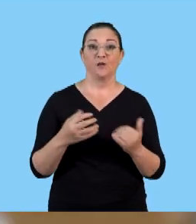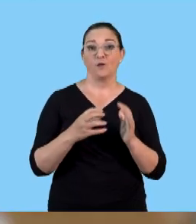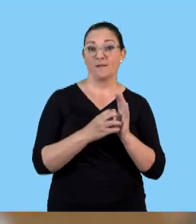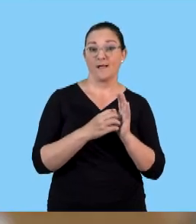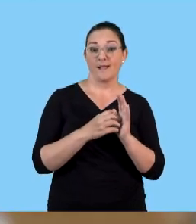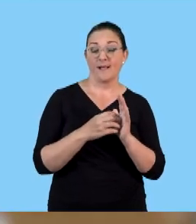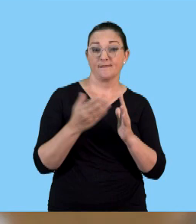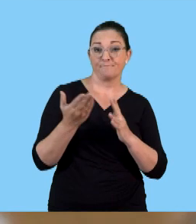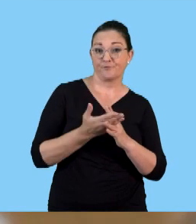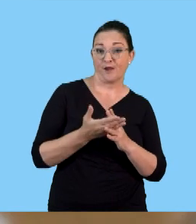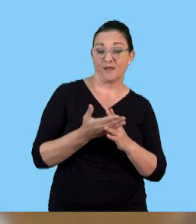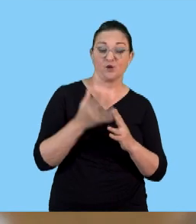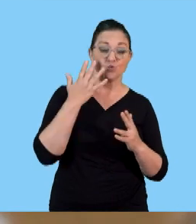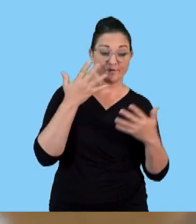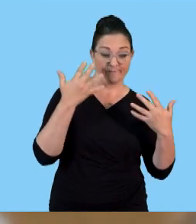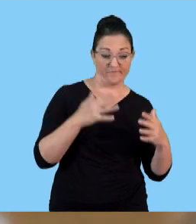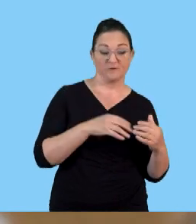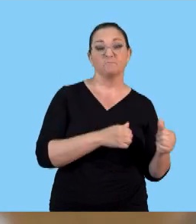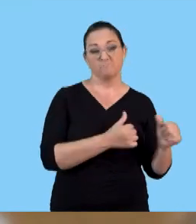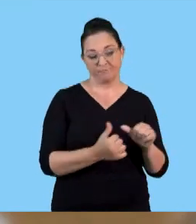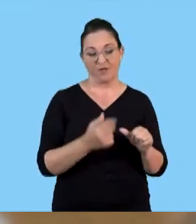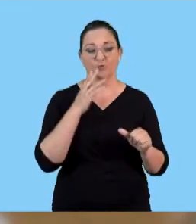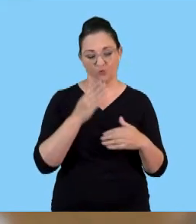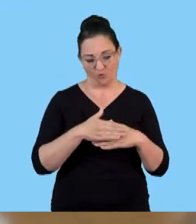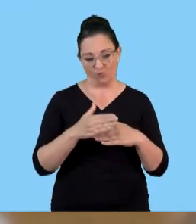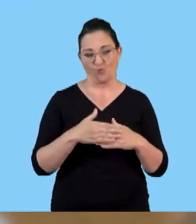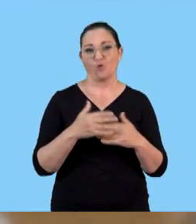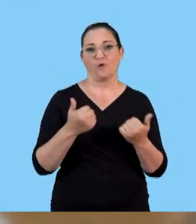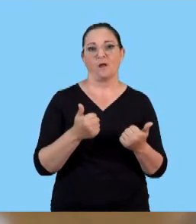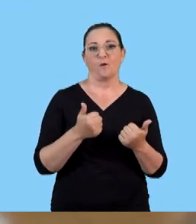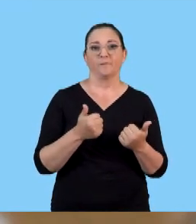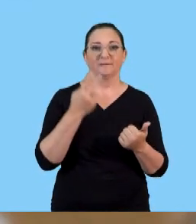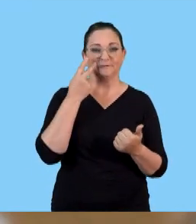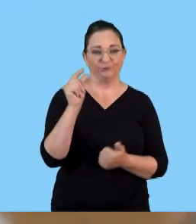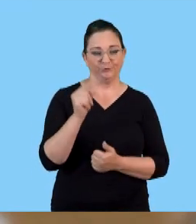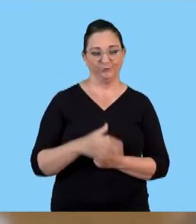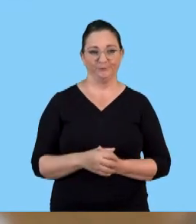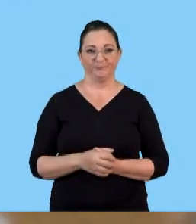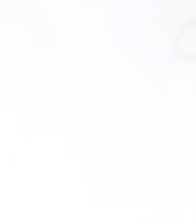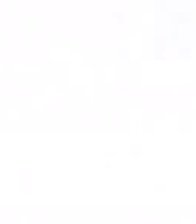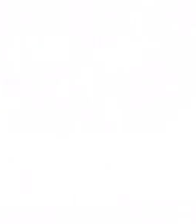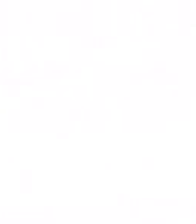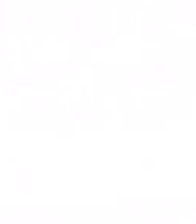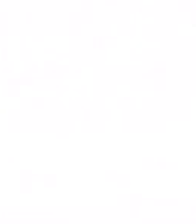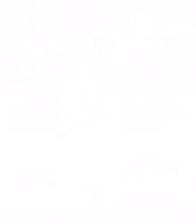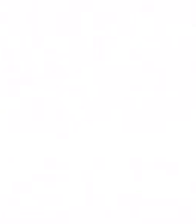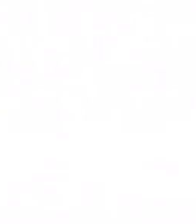All right, let us take a quick break. After the break, we'll do some more mathematical literacy. See you now.